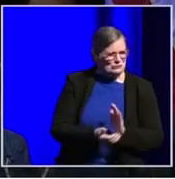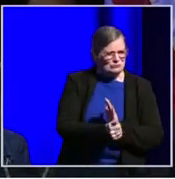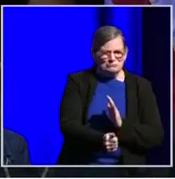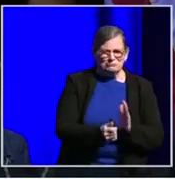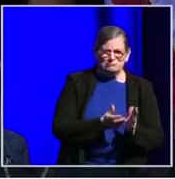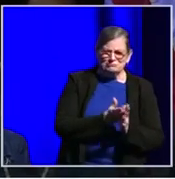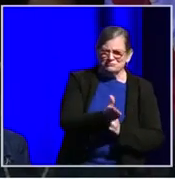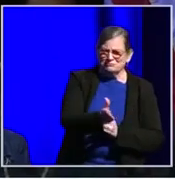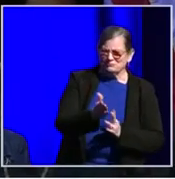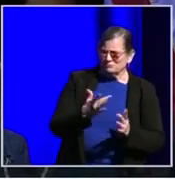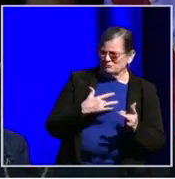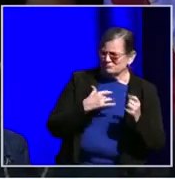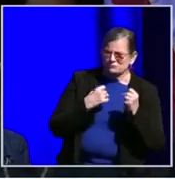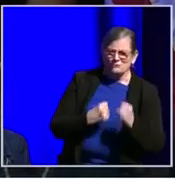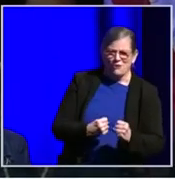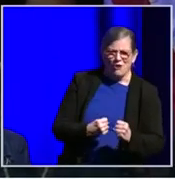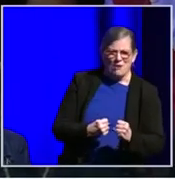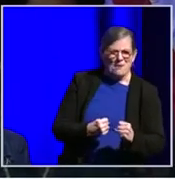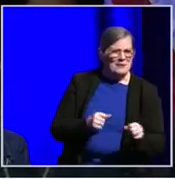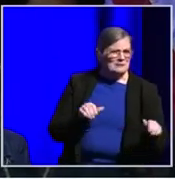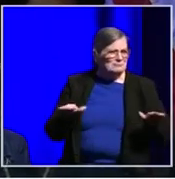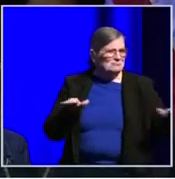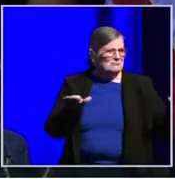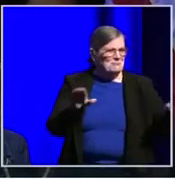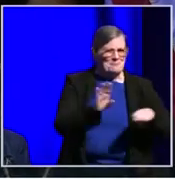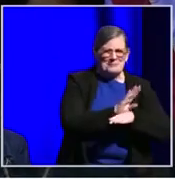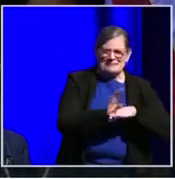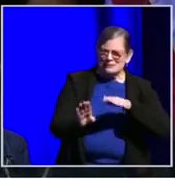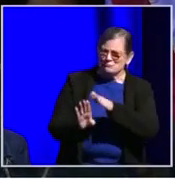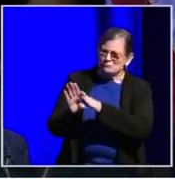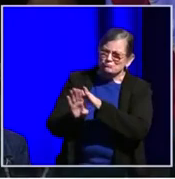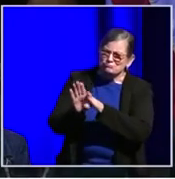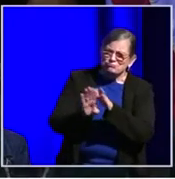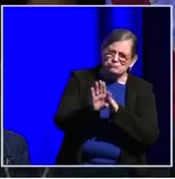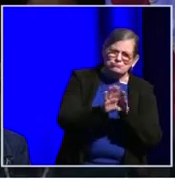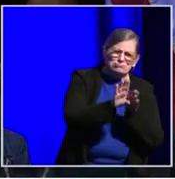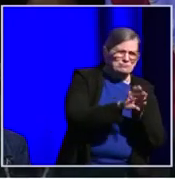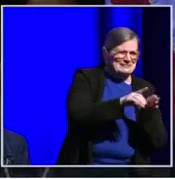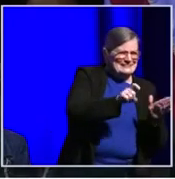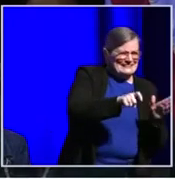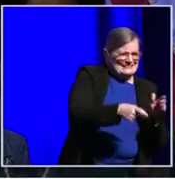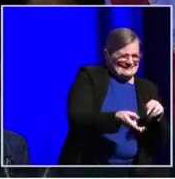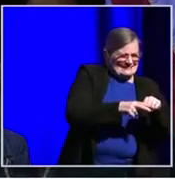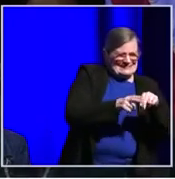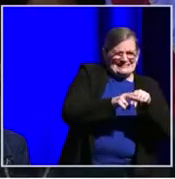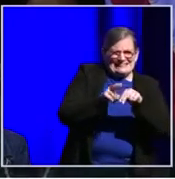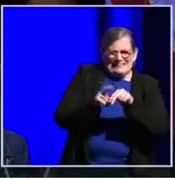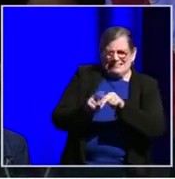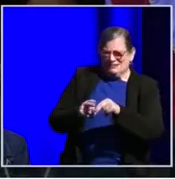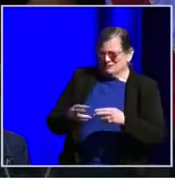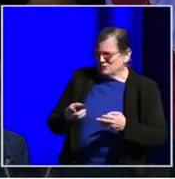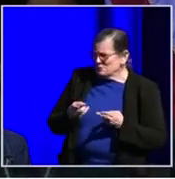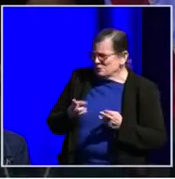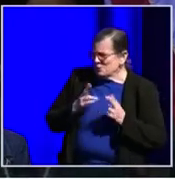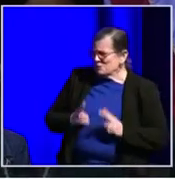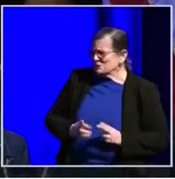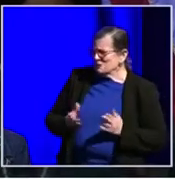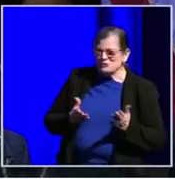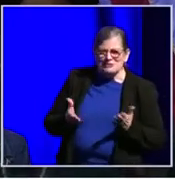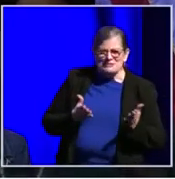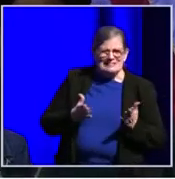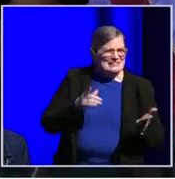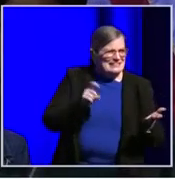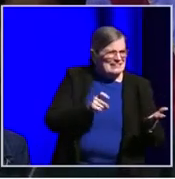business leaders, and government offices to address ongoing maintenance issues and human services needs. With seemingly no hope of the formation of a